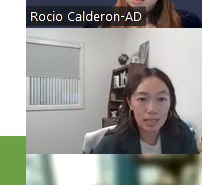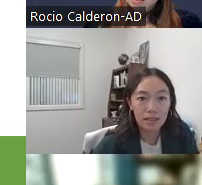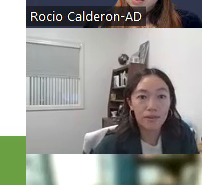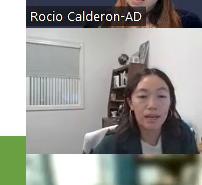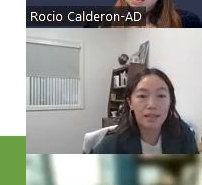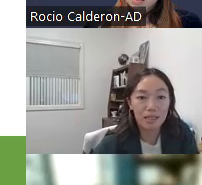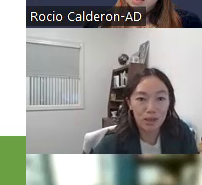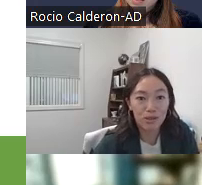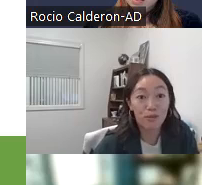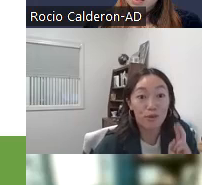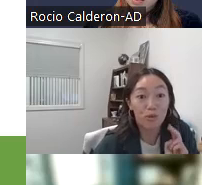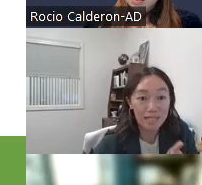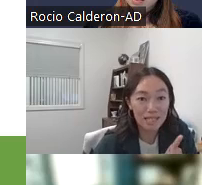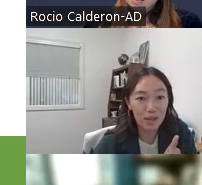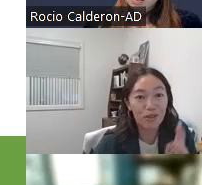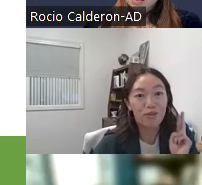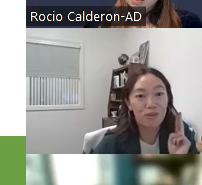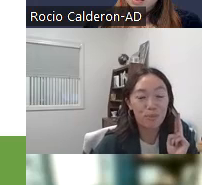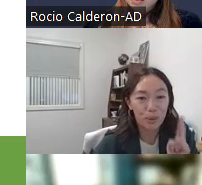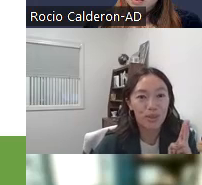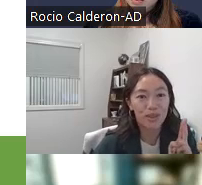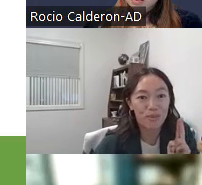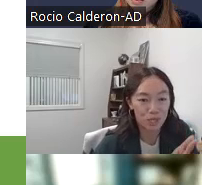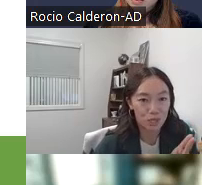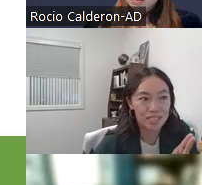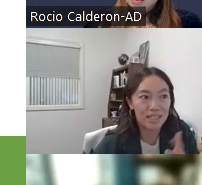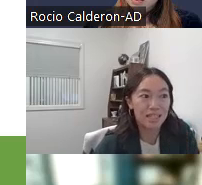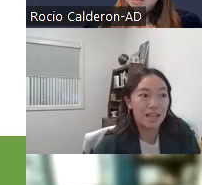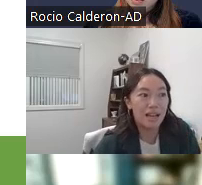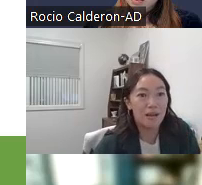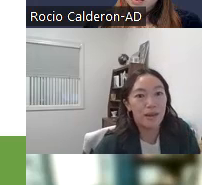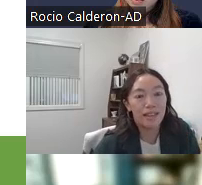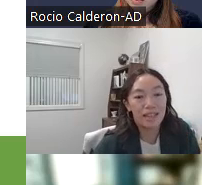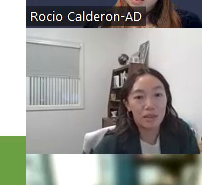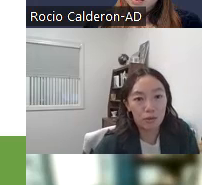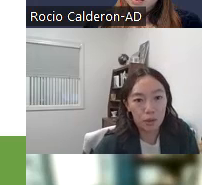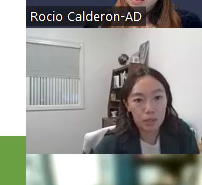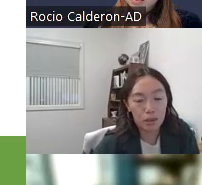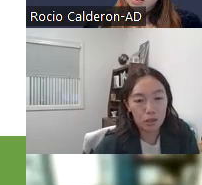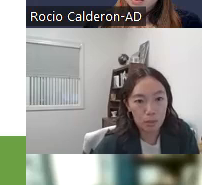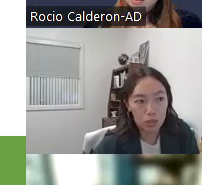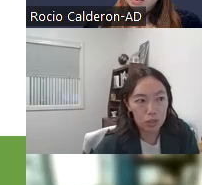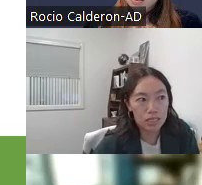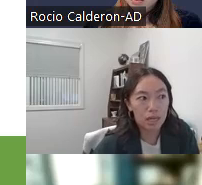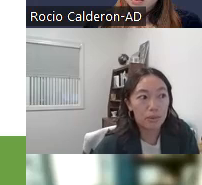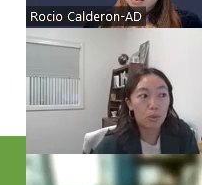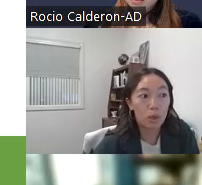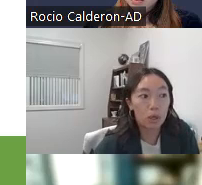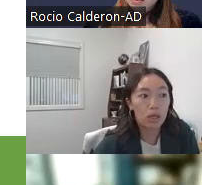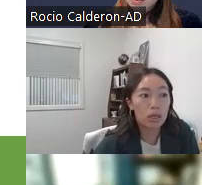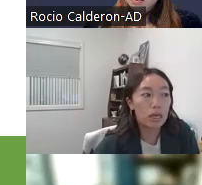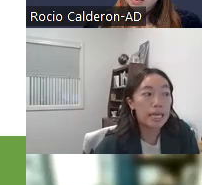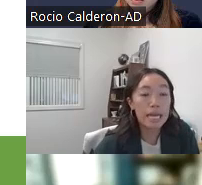did receive one submittal for both measures. And then in reviewing those measures,